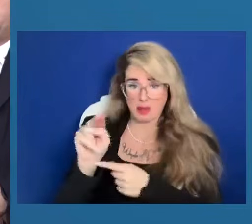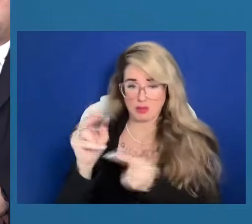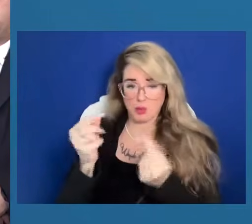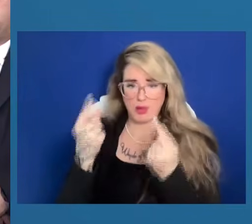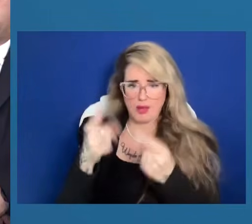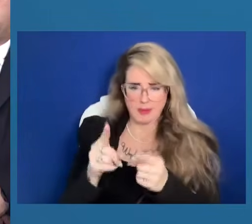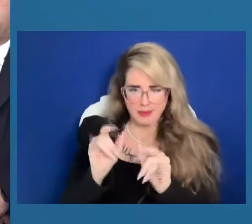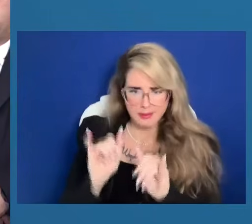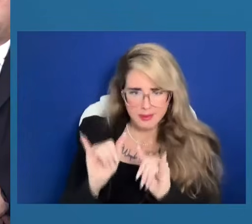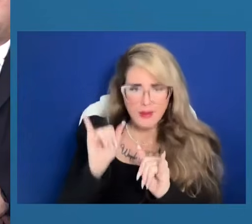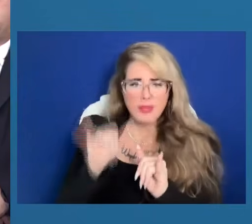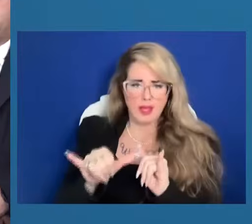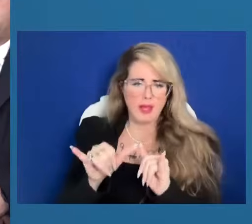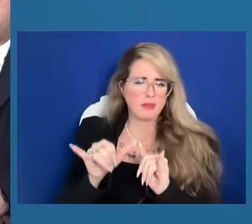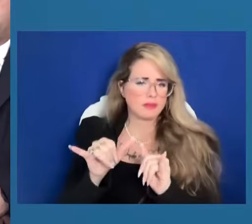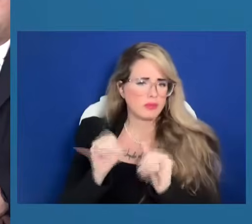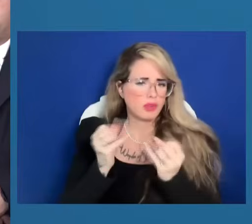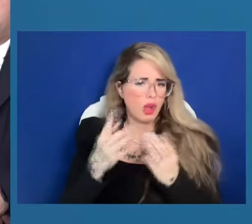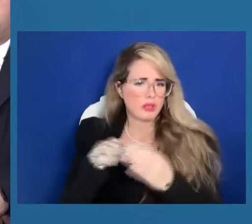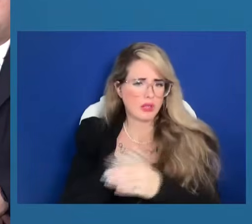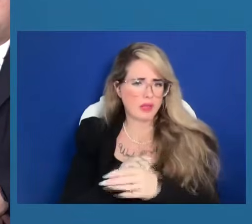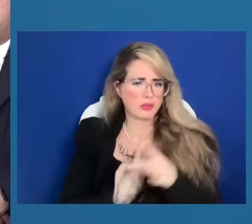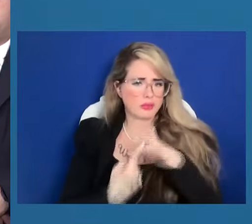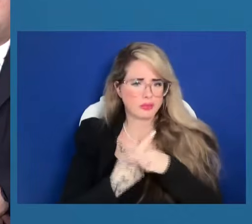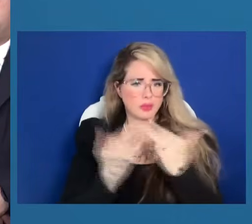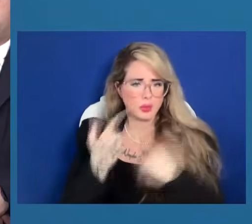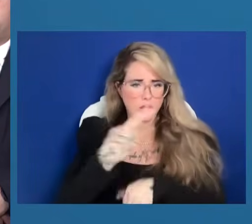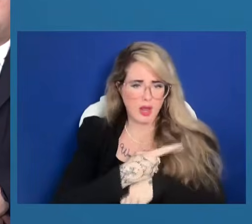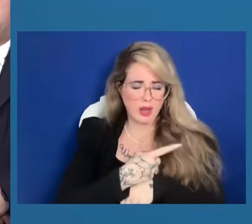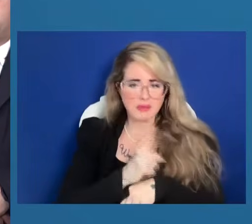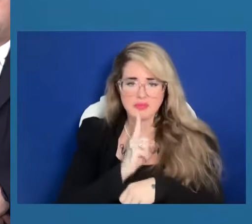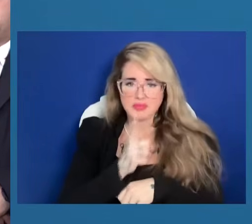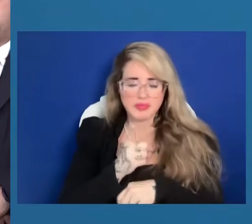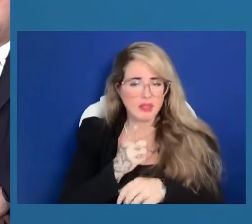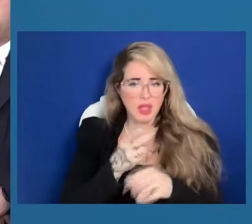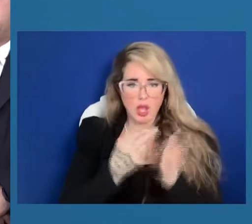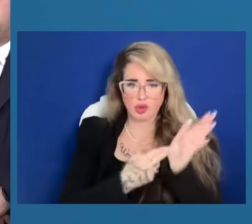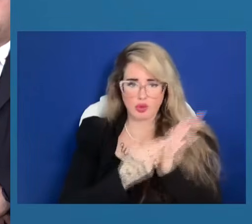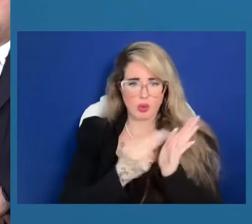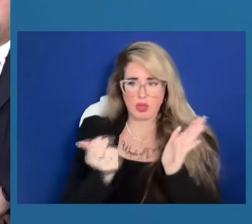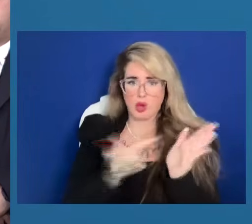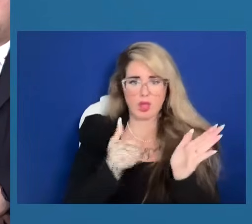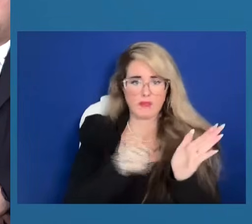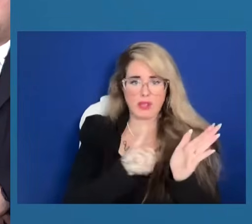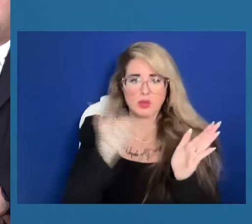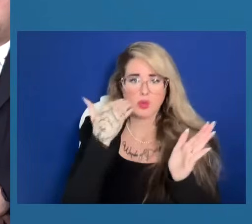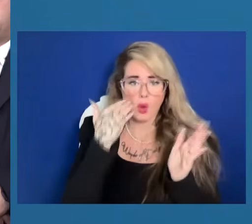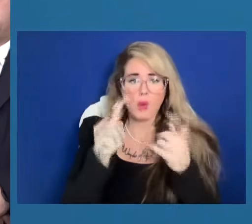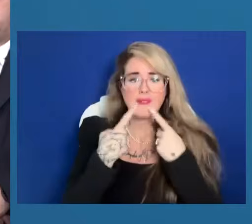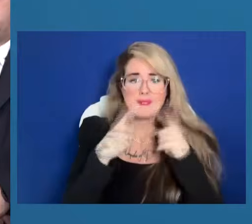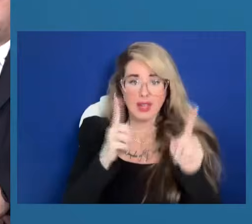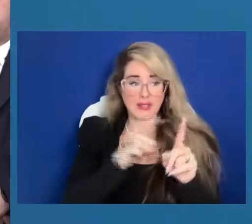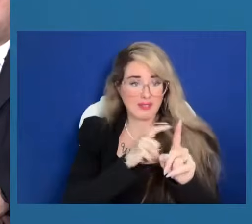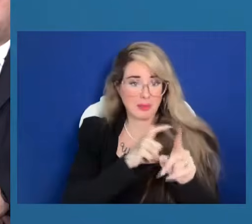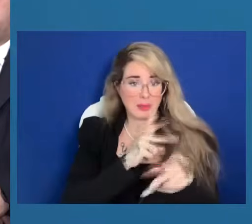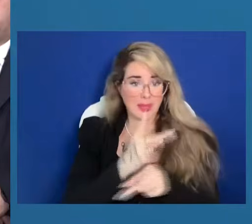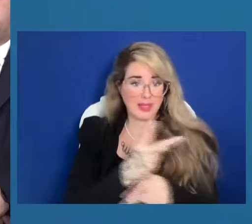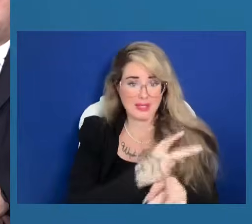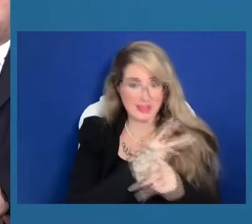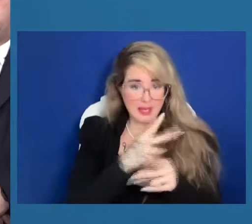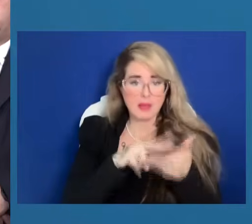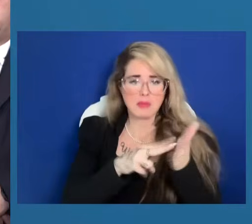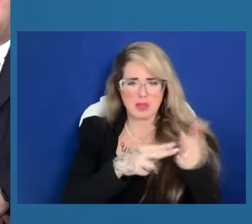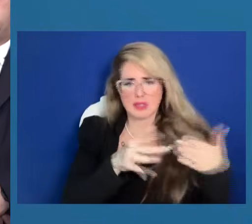here today. There's a fundamental truth that every chief in this state knows. Effective policing needs the trust